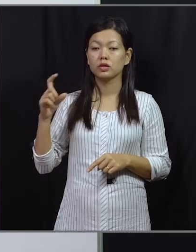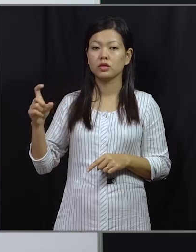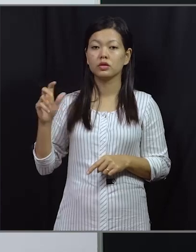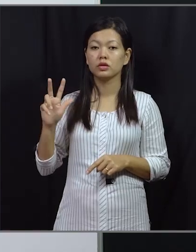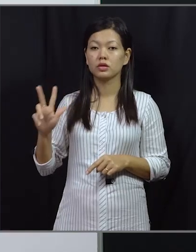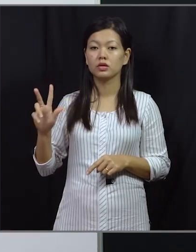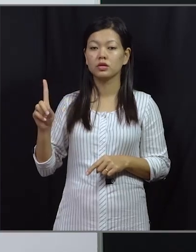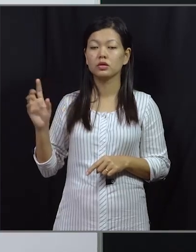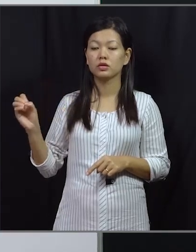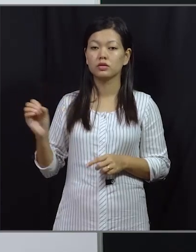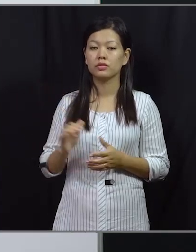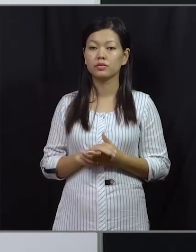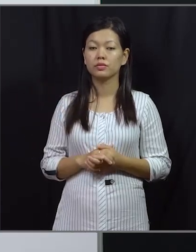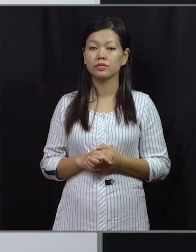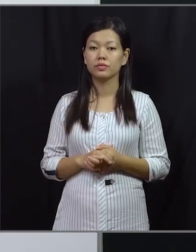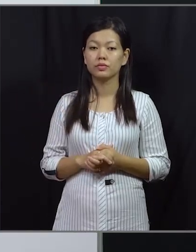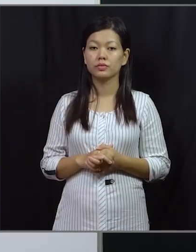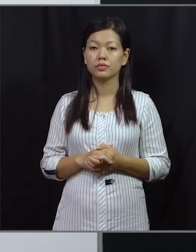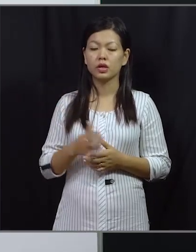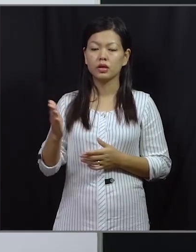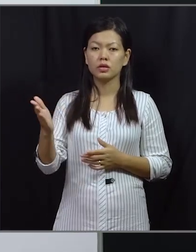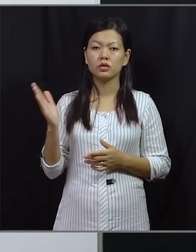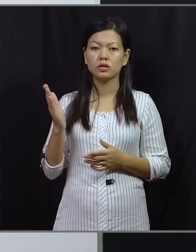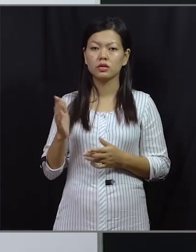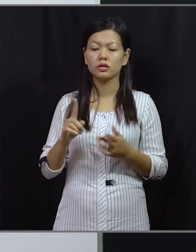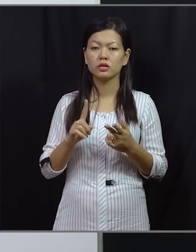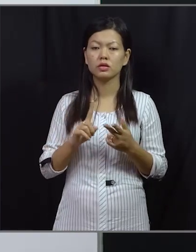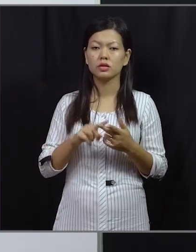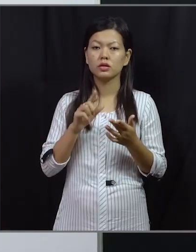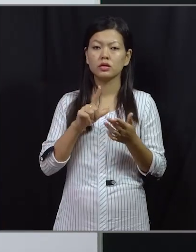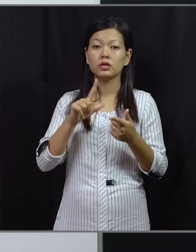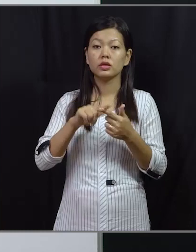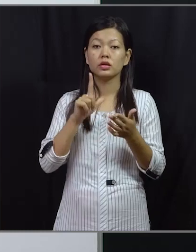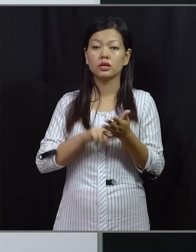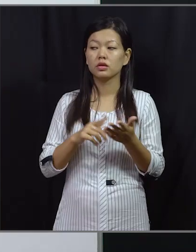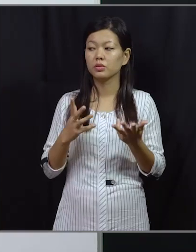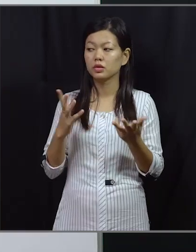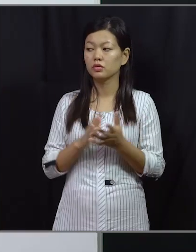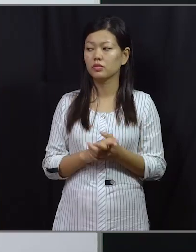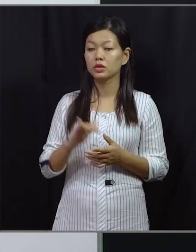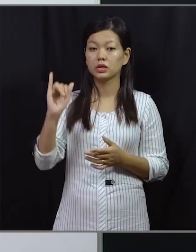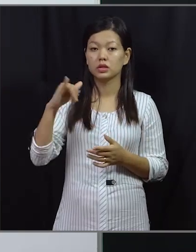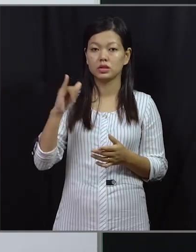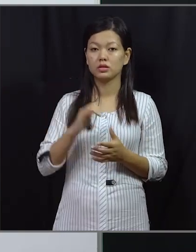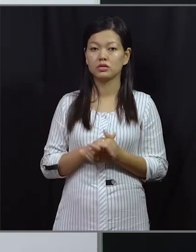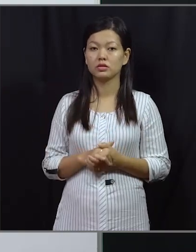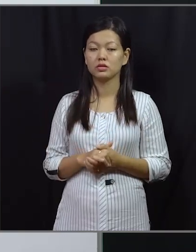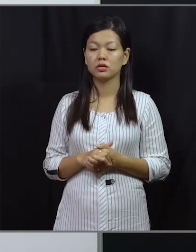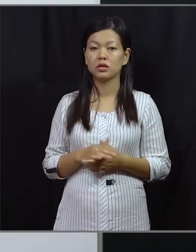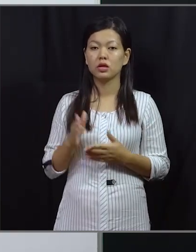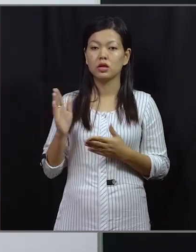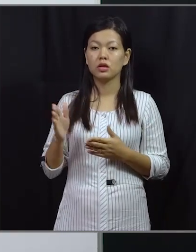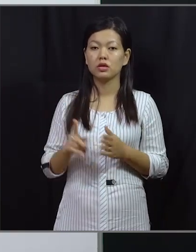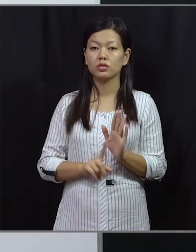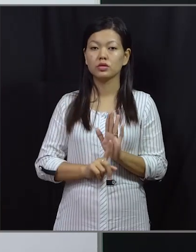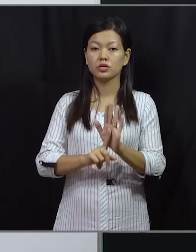8, 10. Okay. Now, how many elements are there? 1, 2, 3, 4, 5, 6. Okay. So, we can